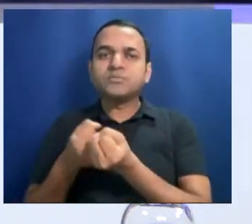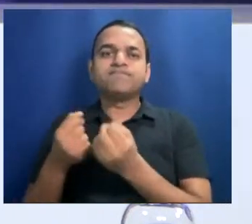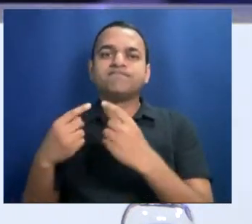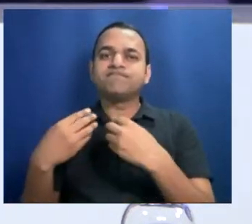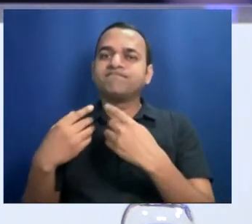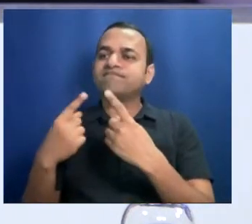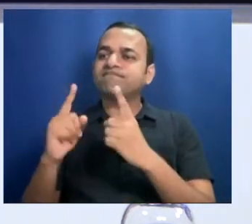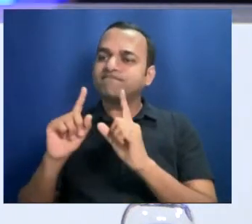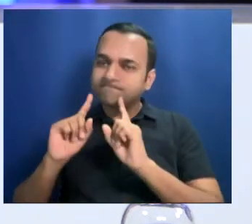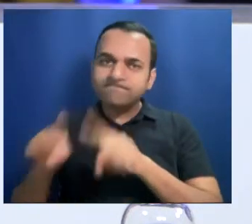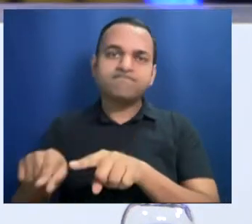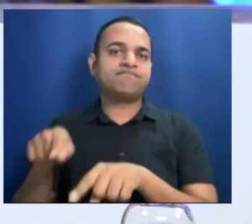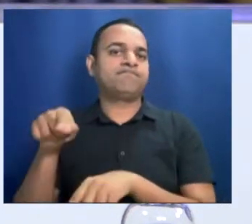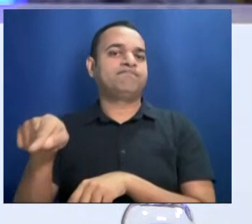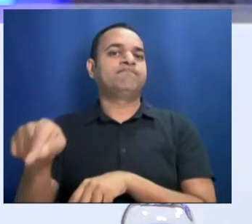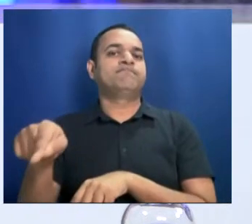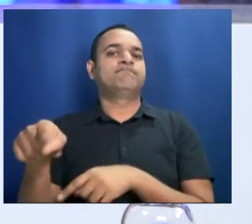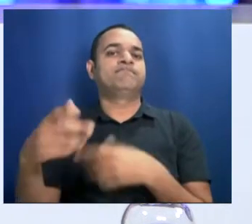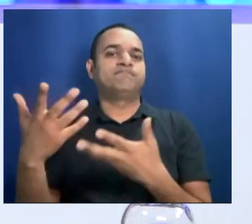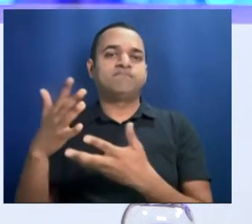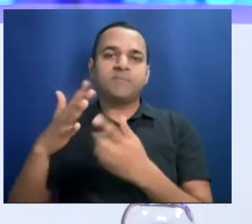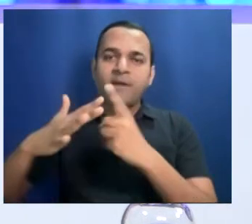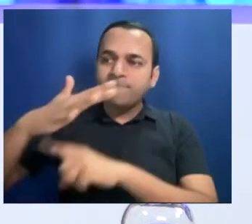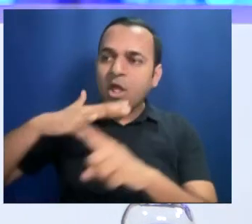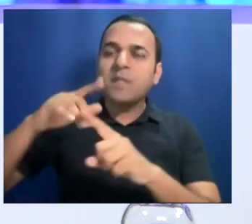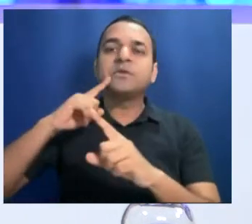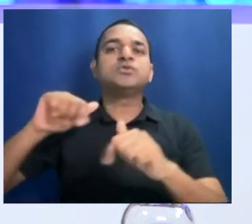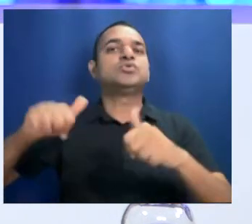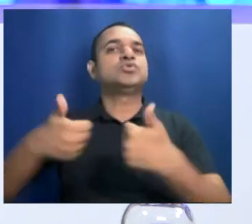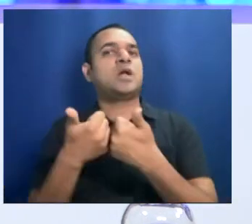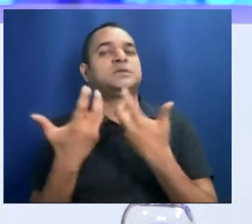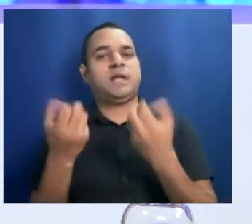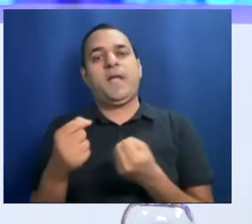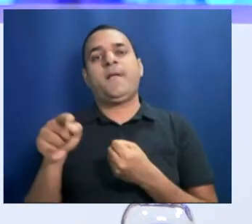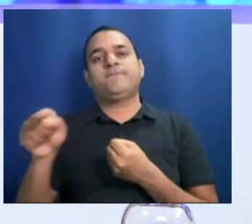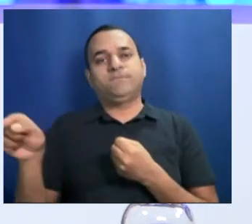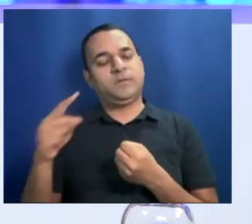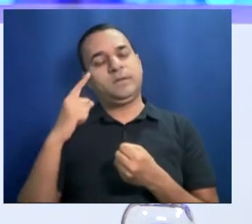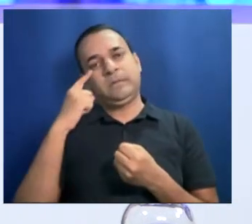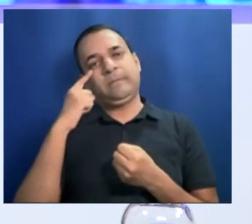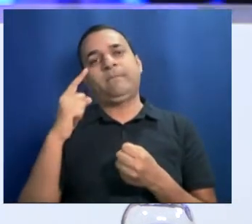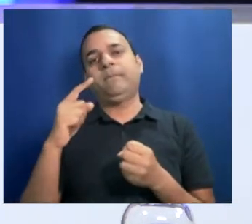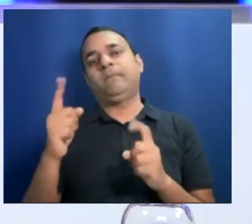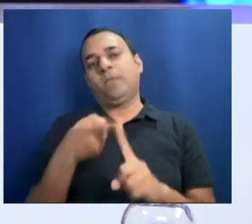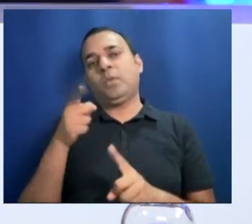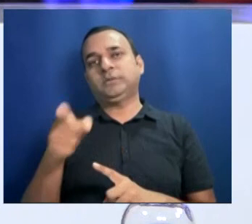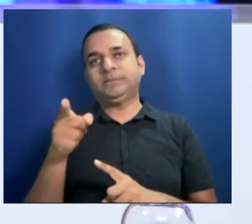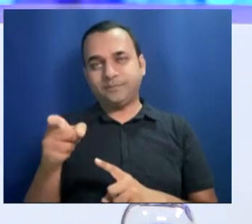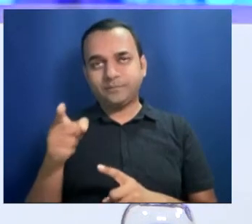environmental changes. So that's important. That's why it's important that investment usually it's public